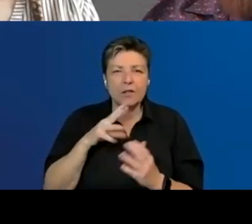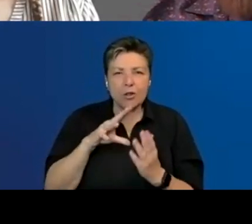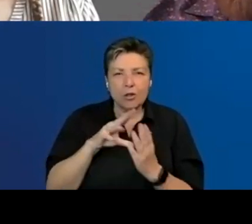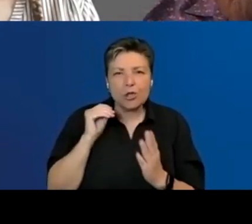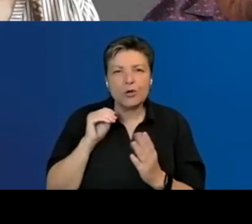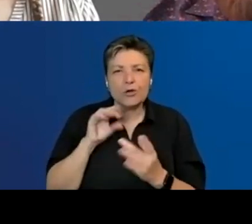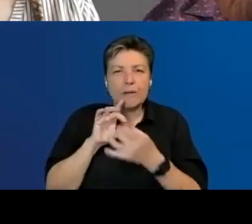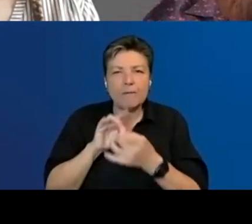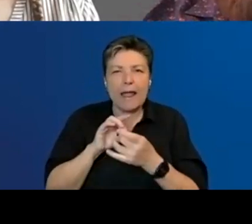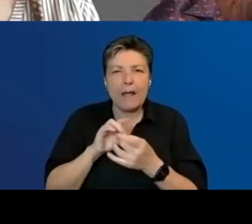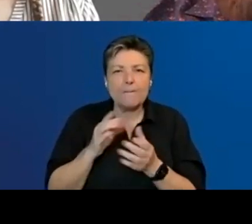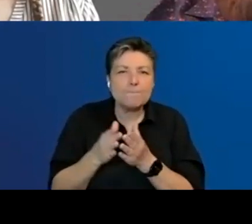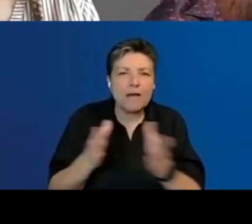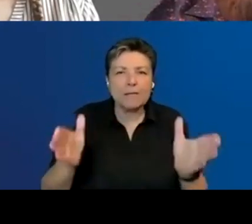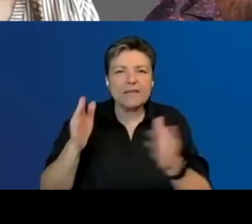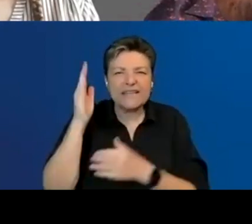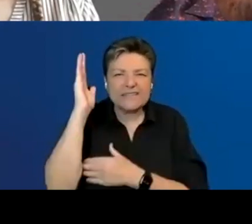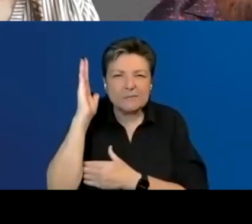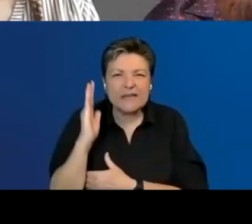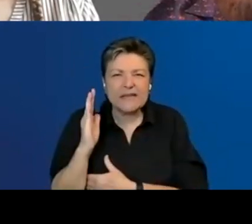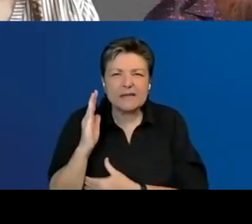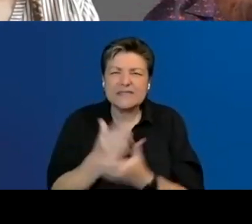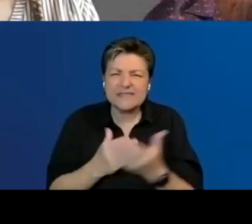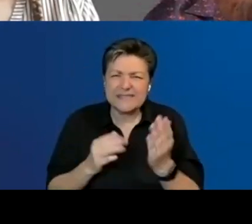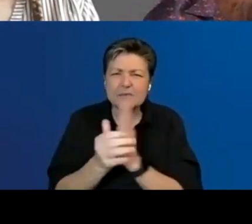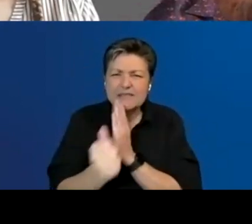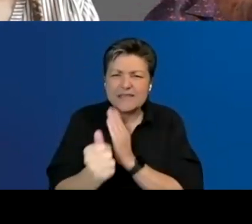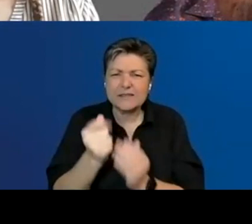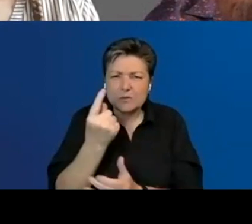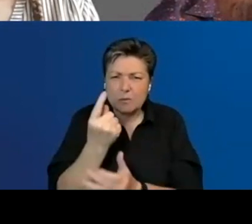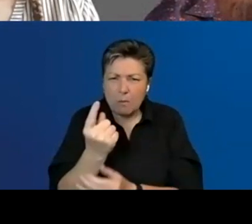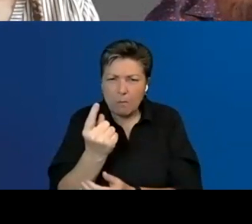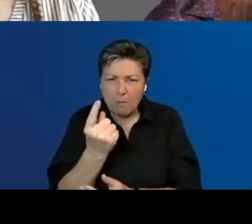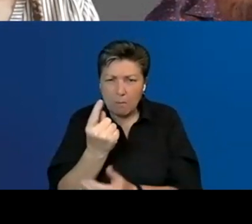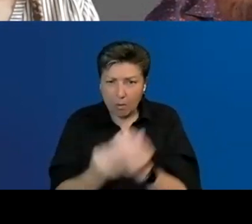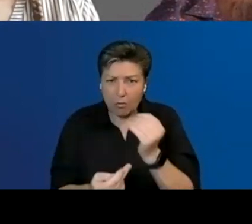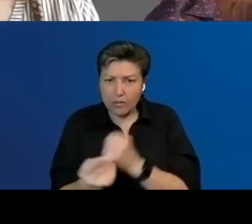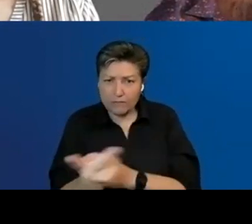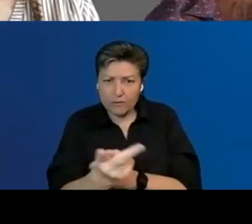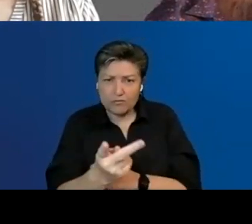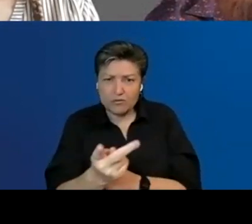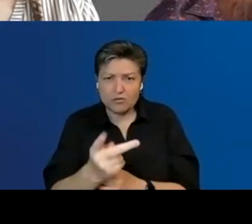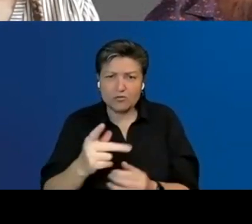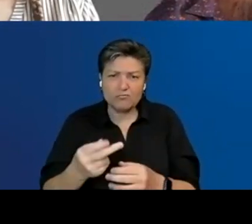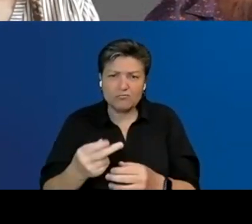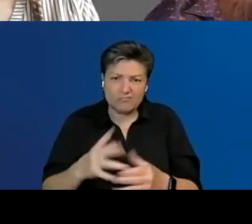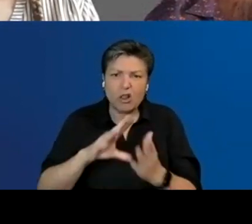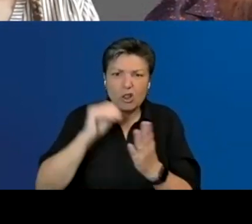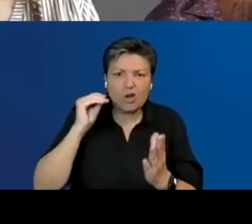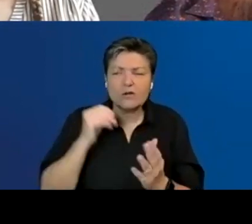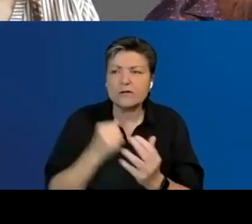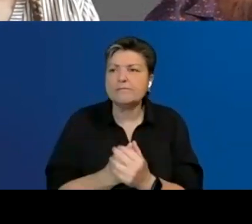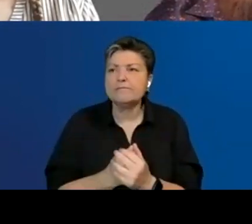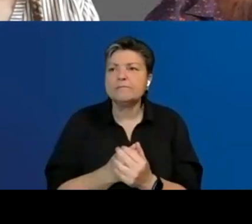what are some other skills that you both gained? And I'll let you decide who wants to go first.